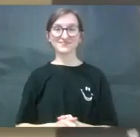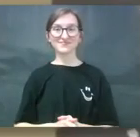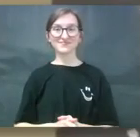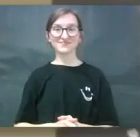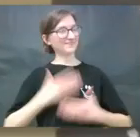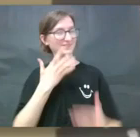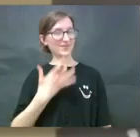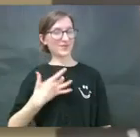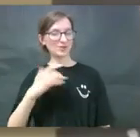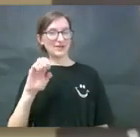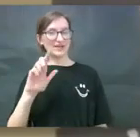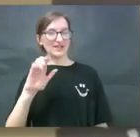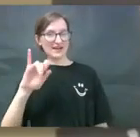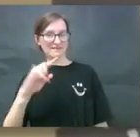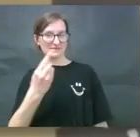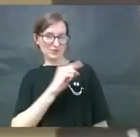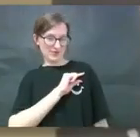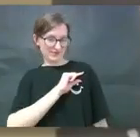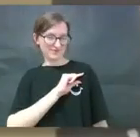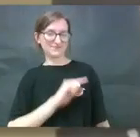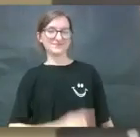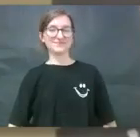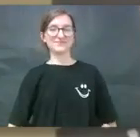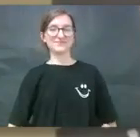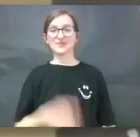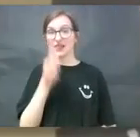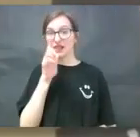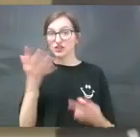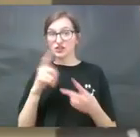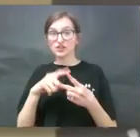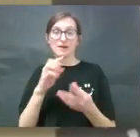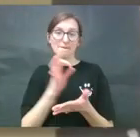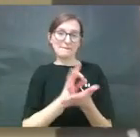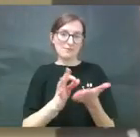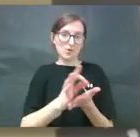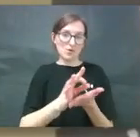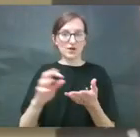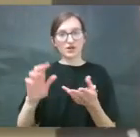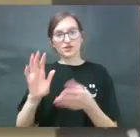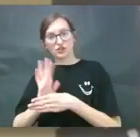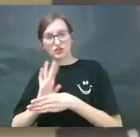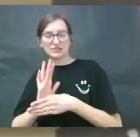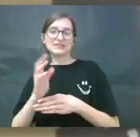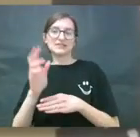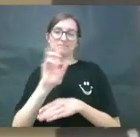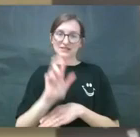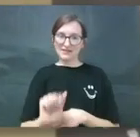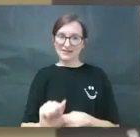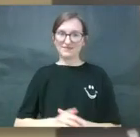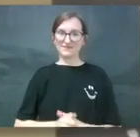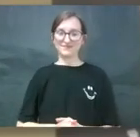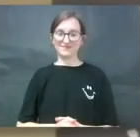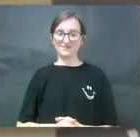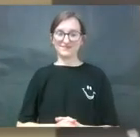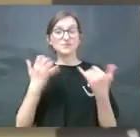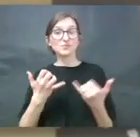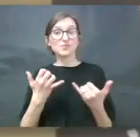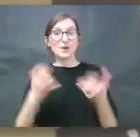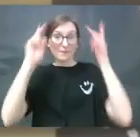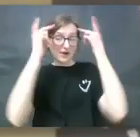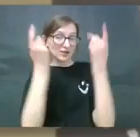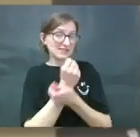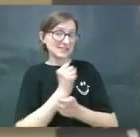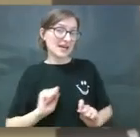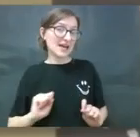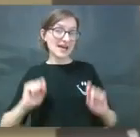Happy birthday to Eli in first grade. Today's lunch choices are pepperoni or cheese pizza. Now it's time for the challenge this year. Packers are